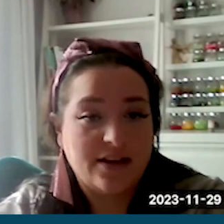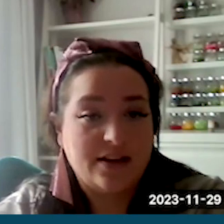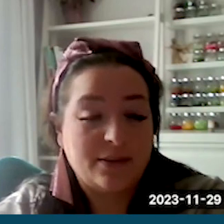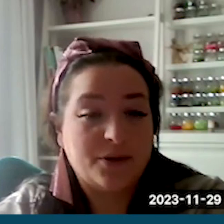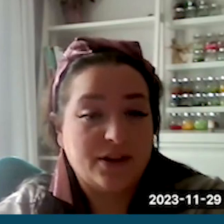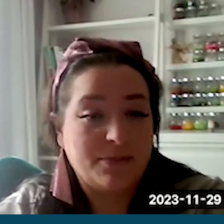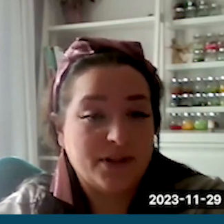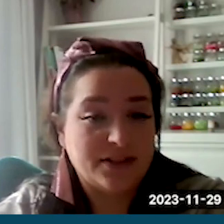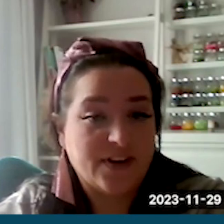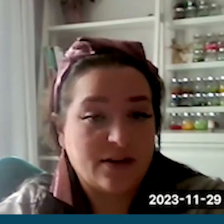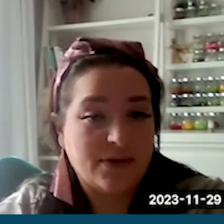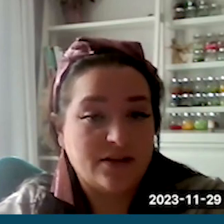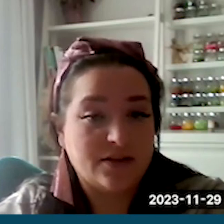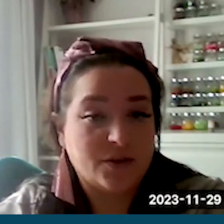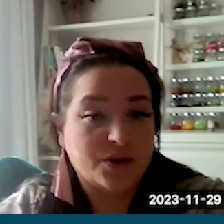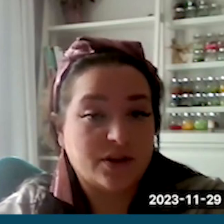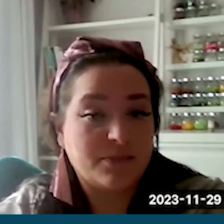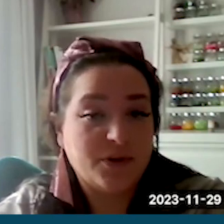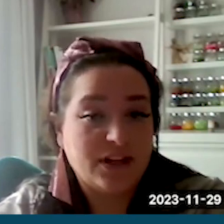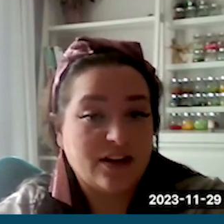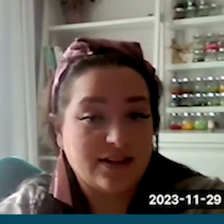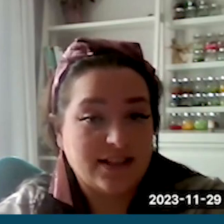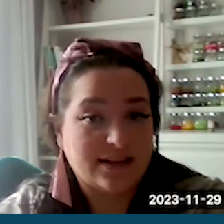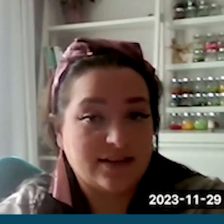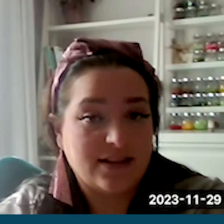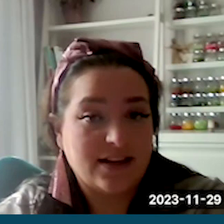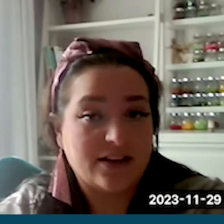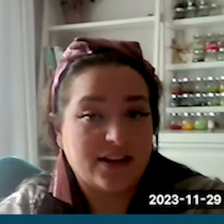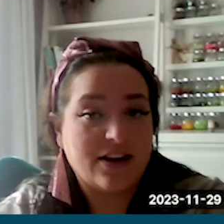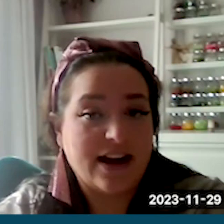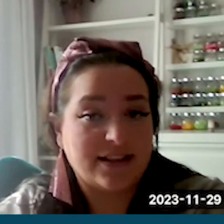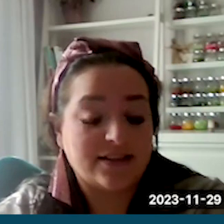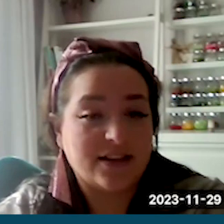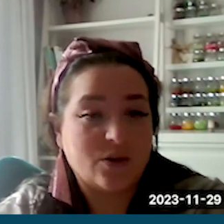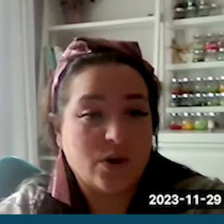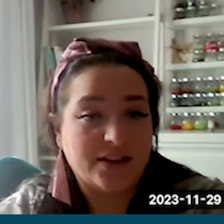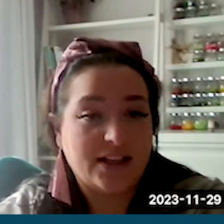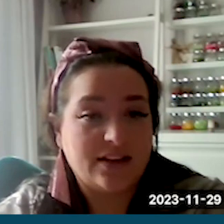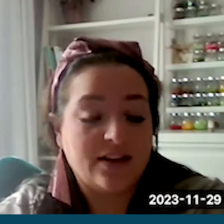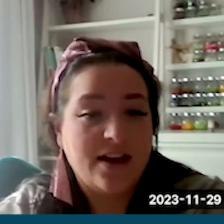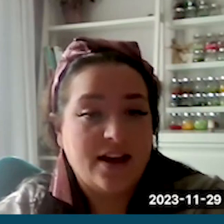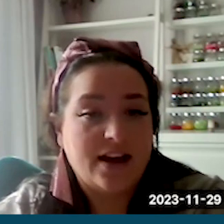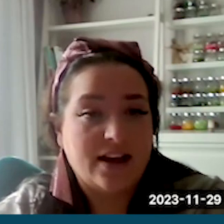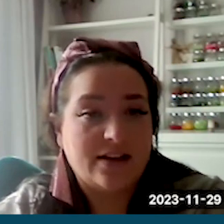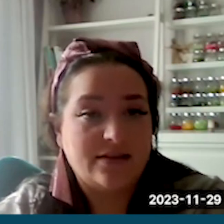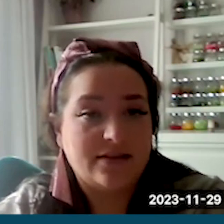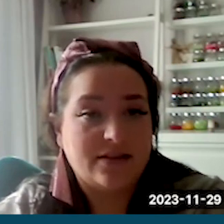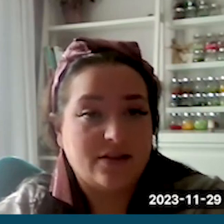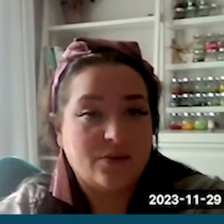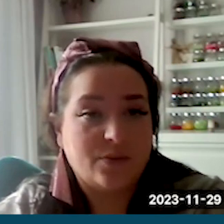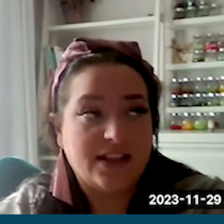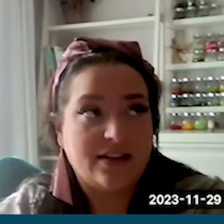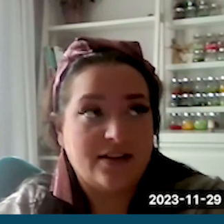quality, neighborhood and built environment, social and community context, and healthcare access and quality.